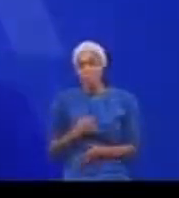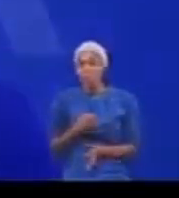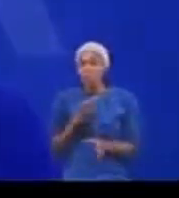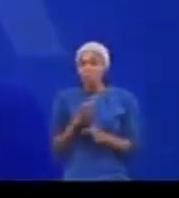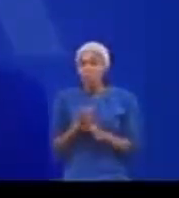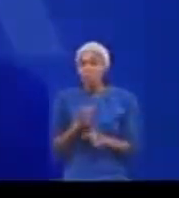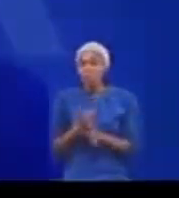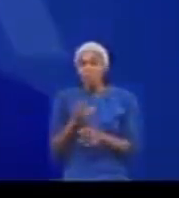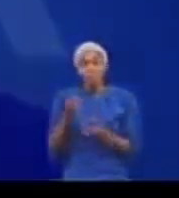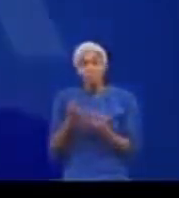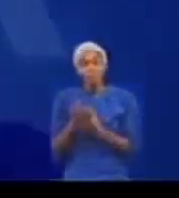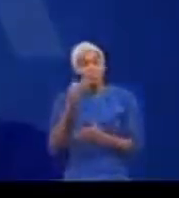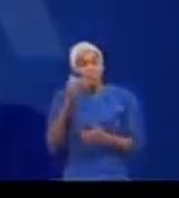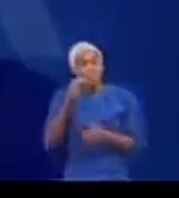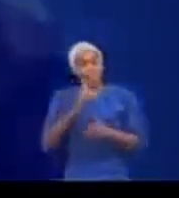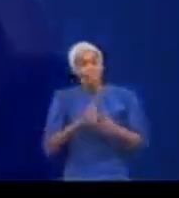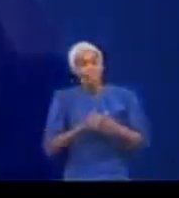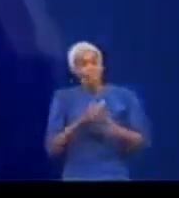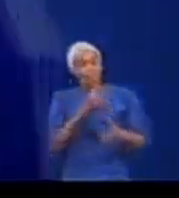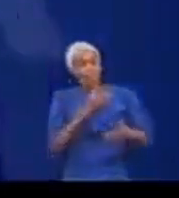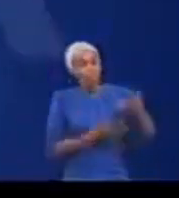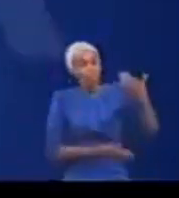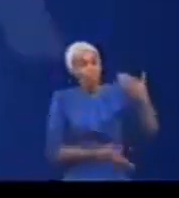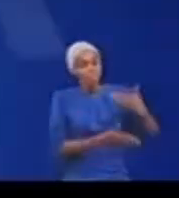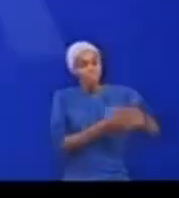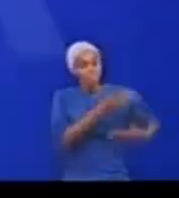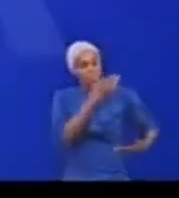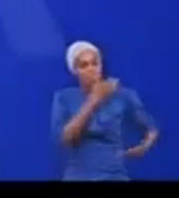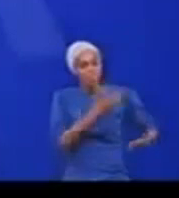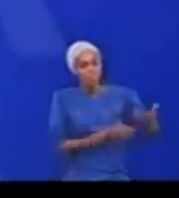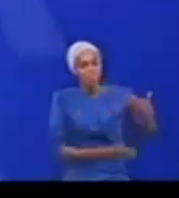Let me down. He's faithful through